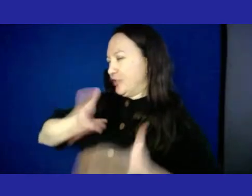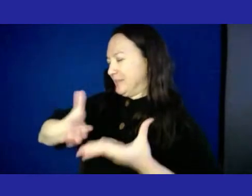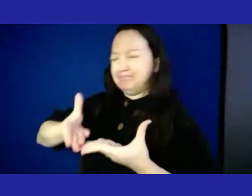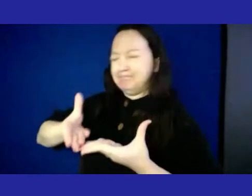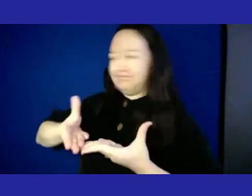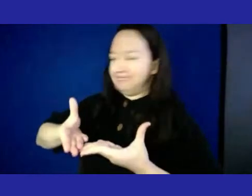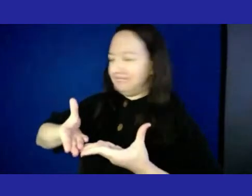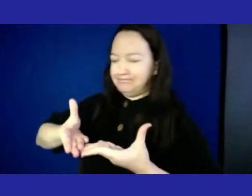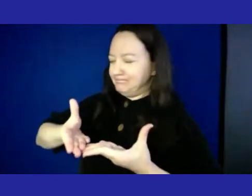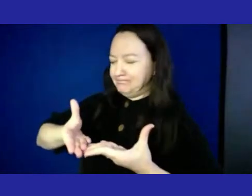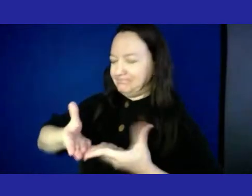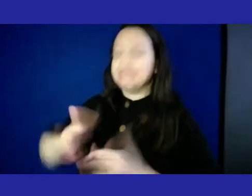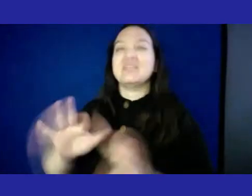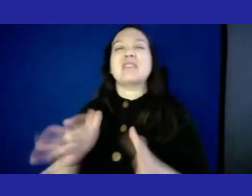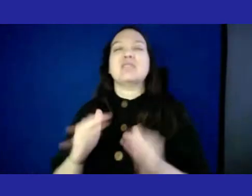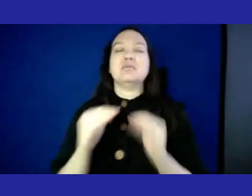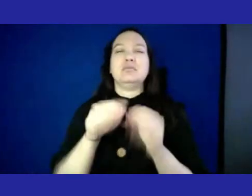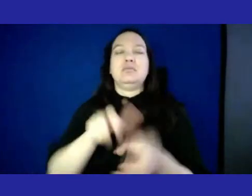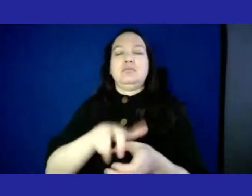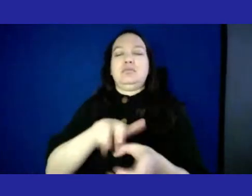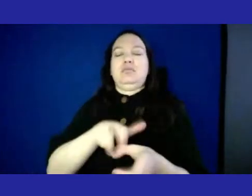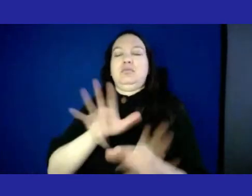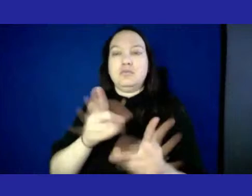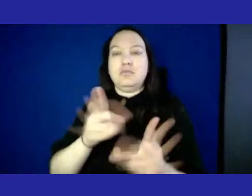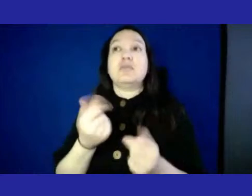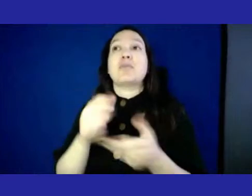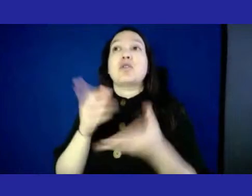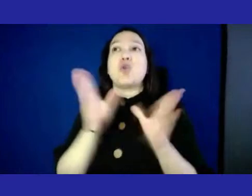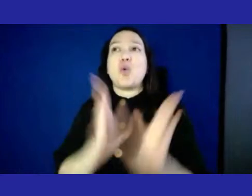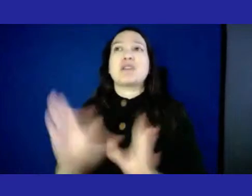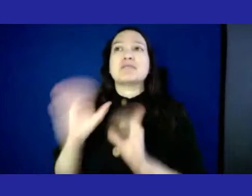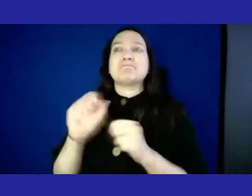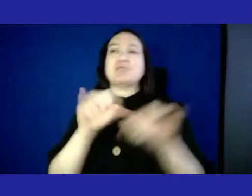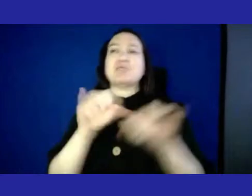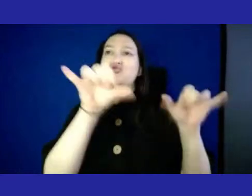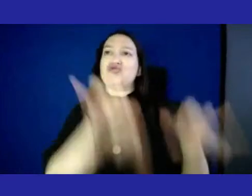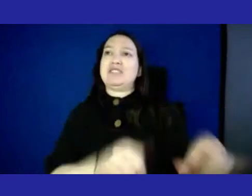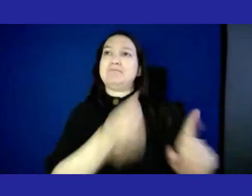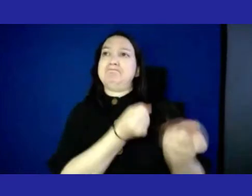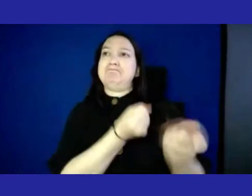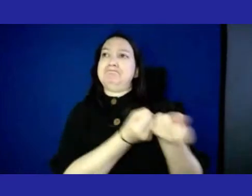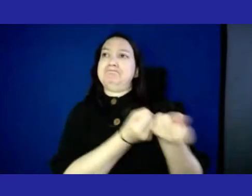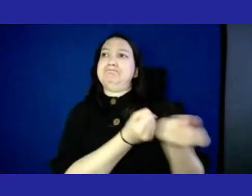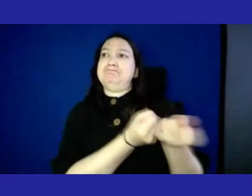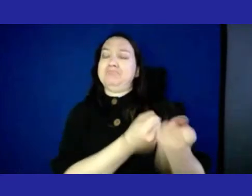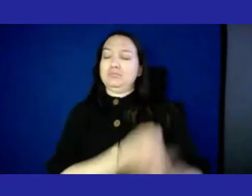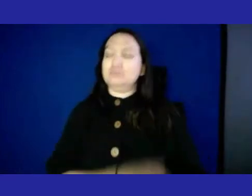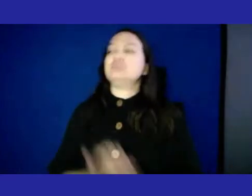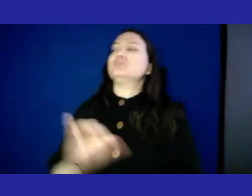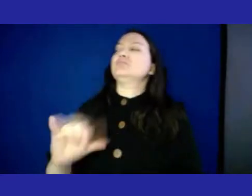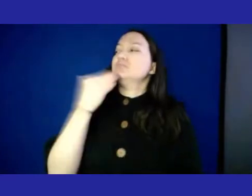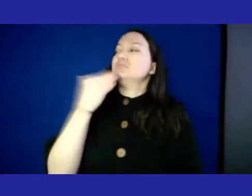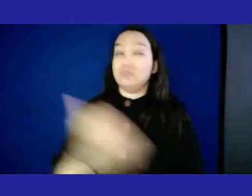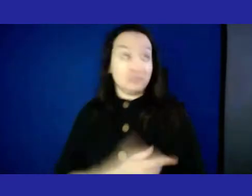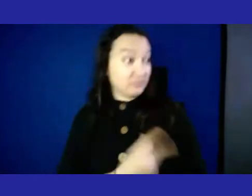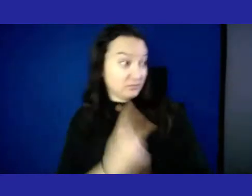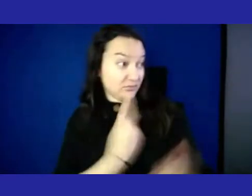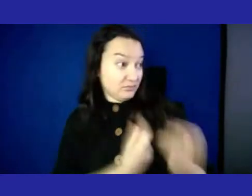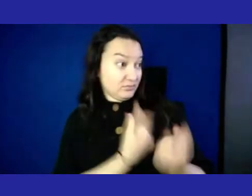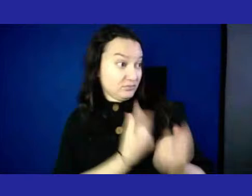They are sort of a step removed, helping organize it from an infrastructure standpoint. Thanks. Do you have any